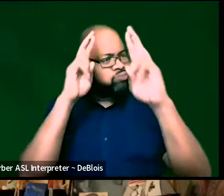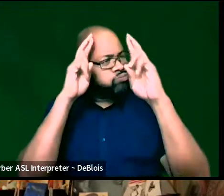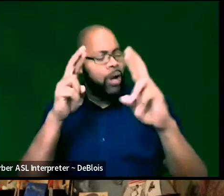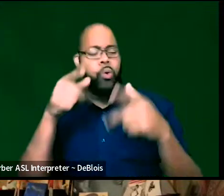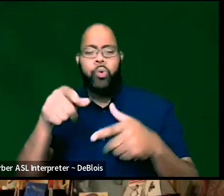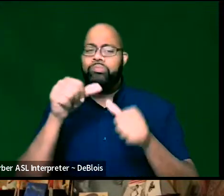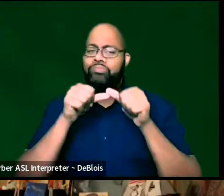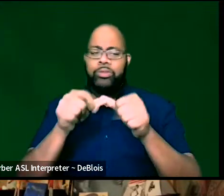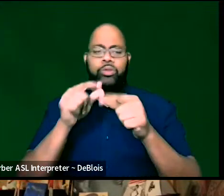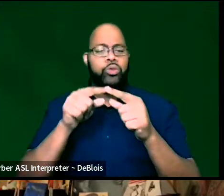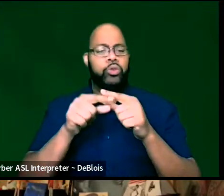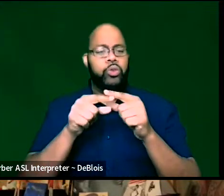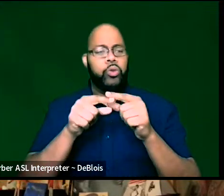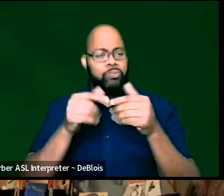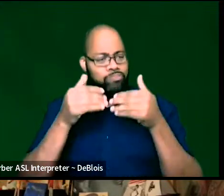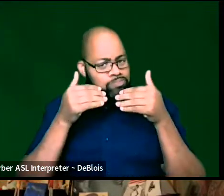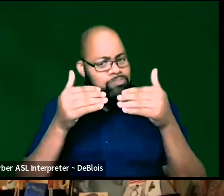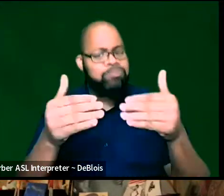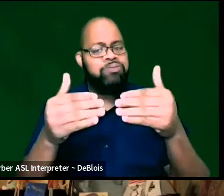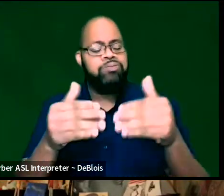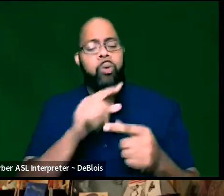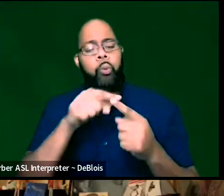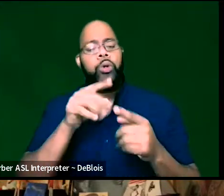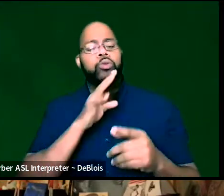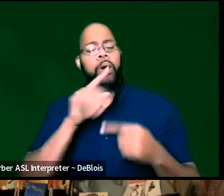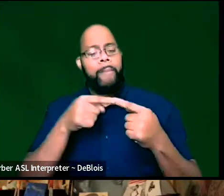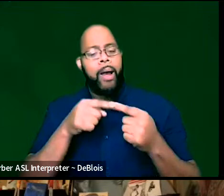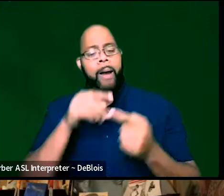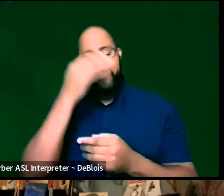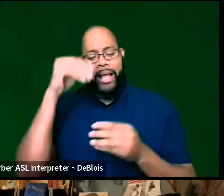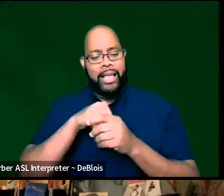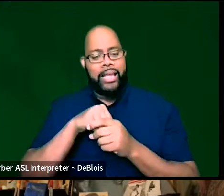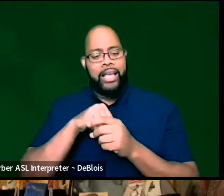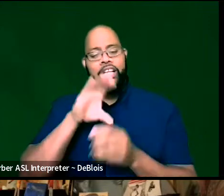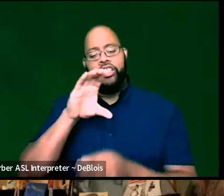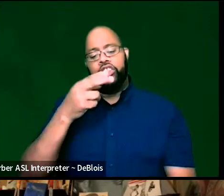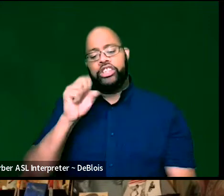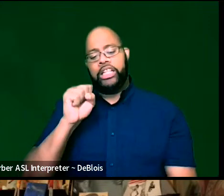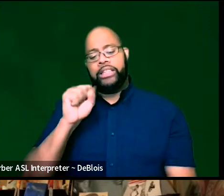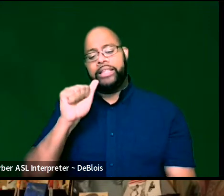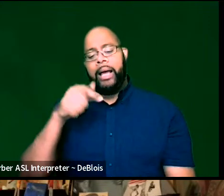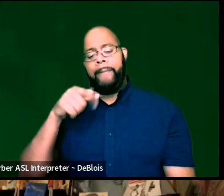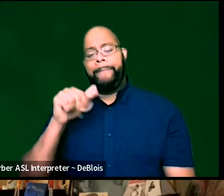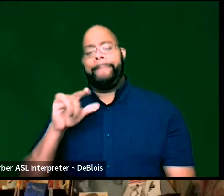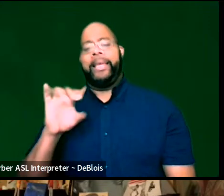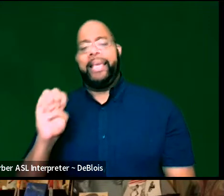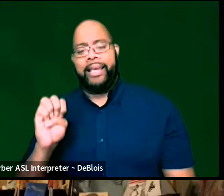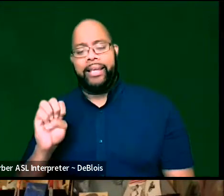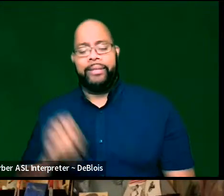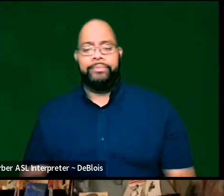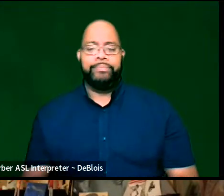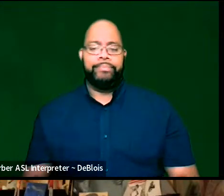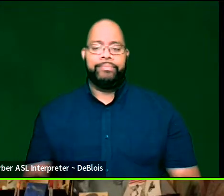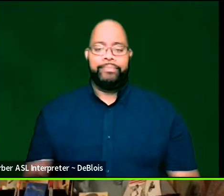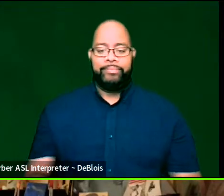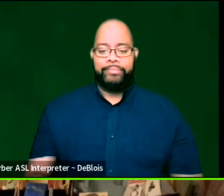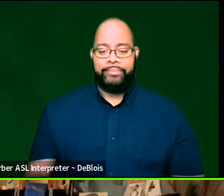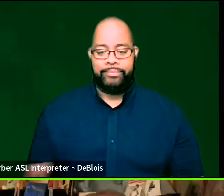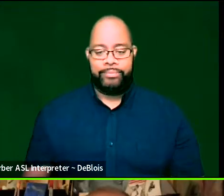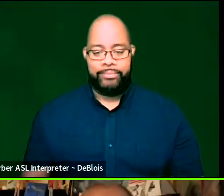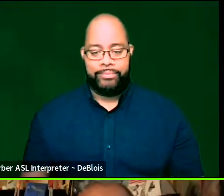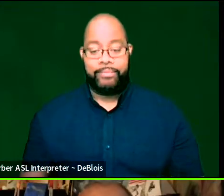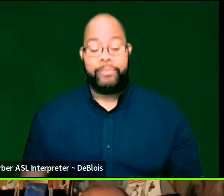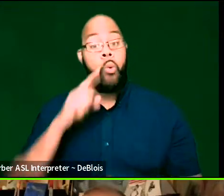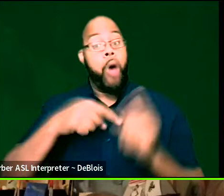continues to move the needle forward when it comes to Blacks of the Chesapeake. So Vince, I'll turn it over to you. Well, and what